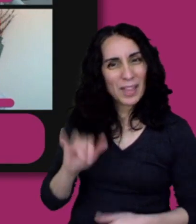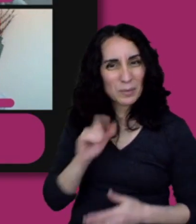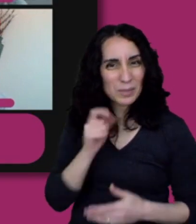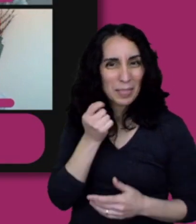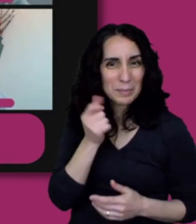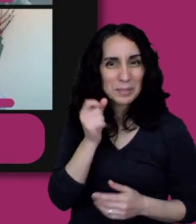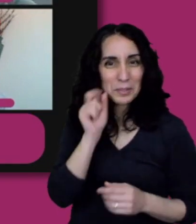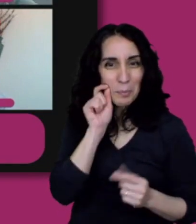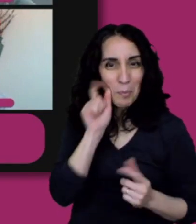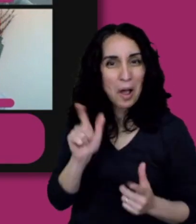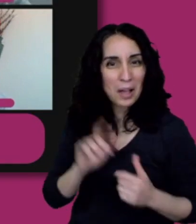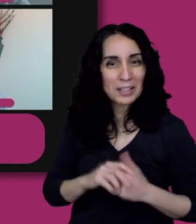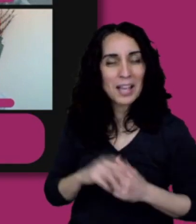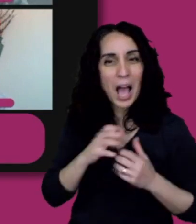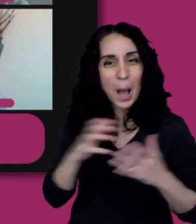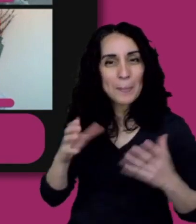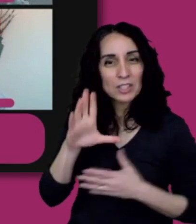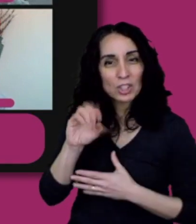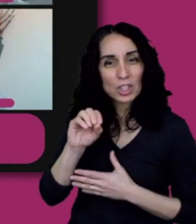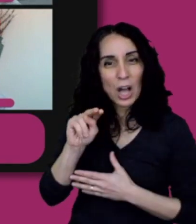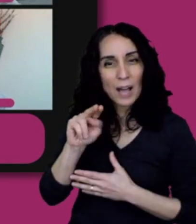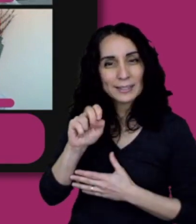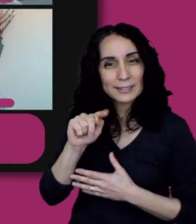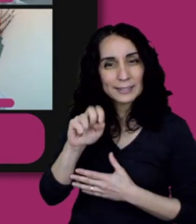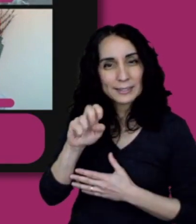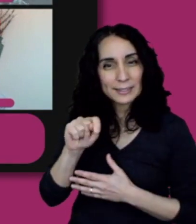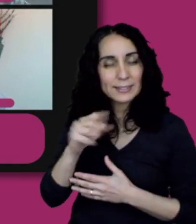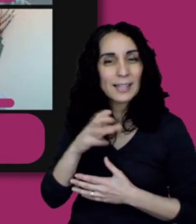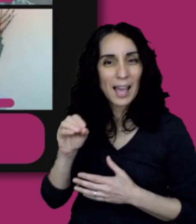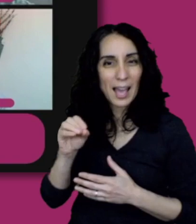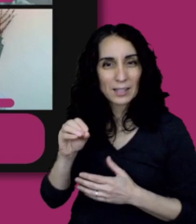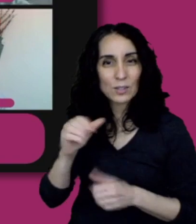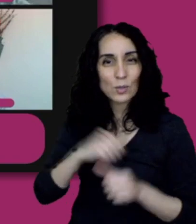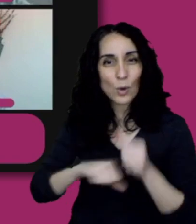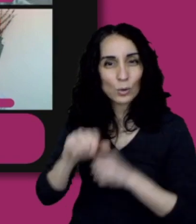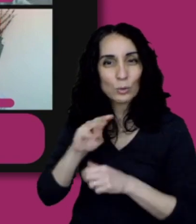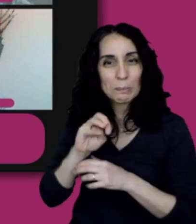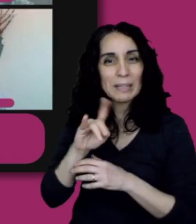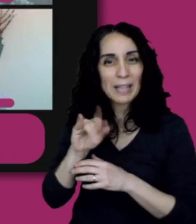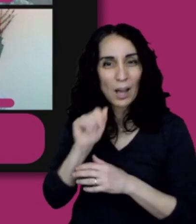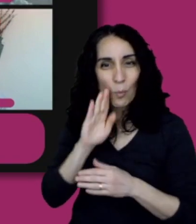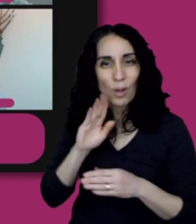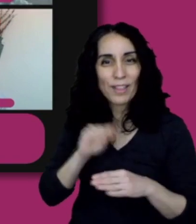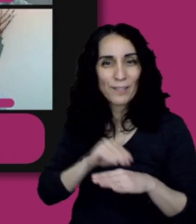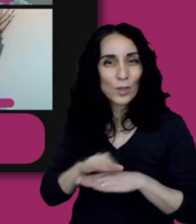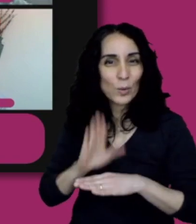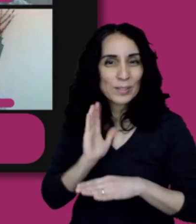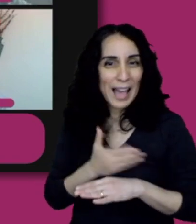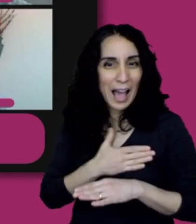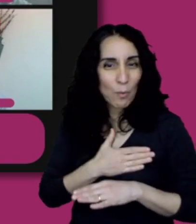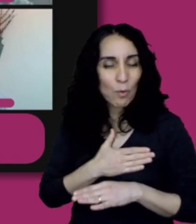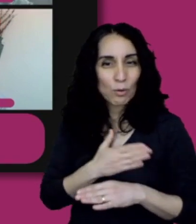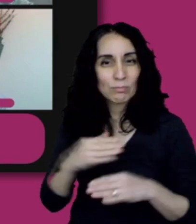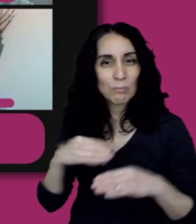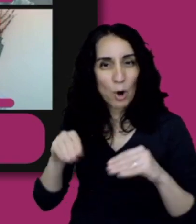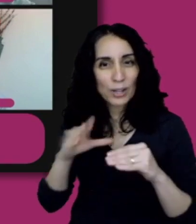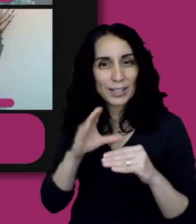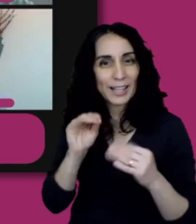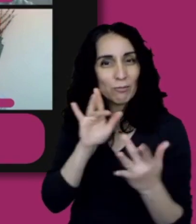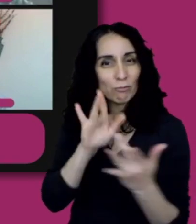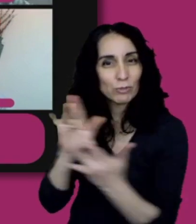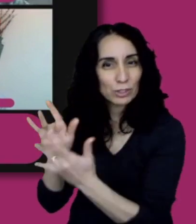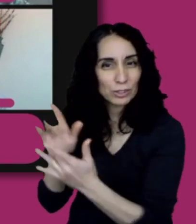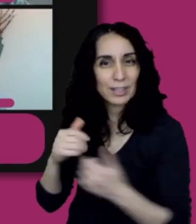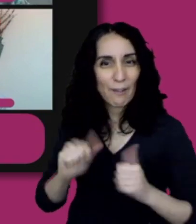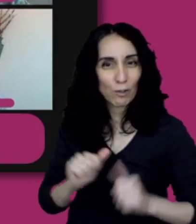was, I think, surprising to us, was just how much content in social media was going to be influential in our marketing